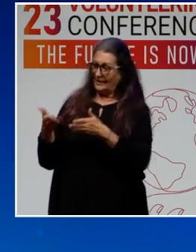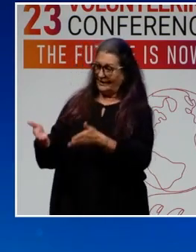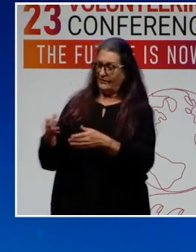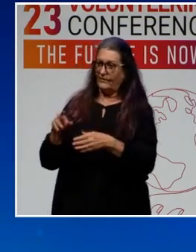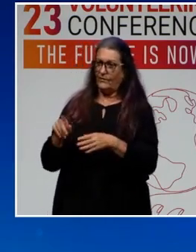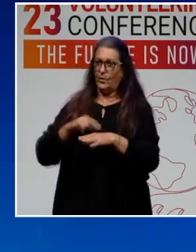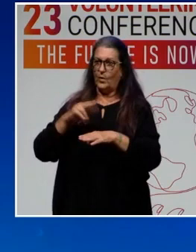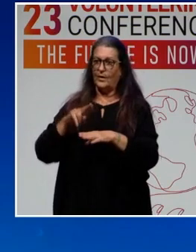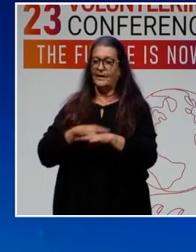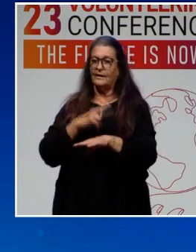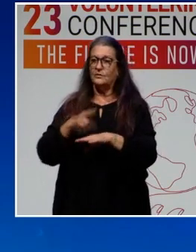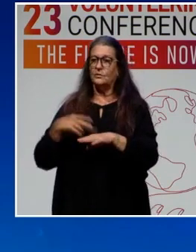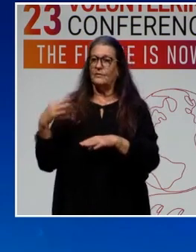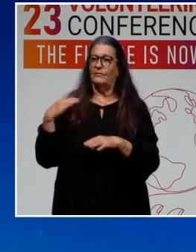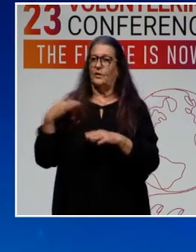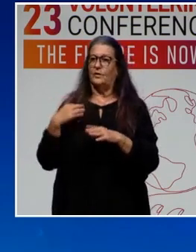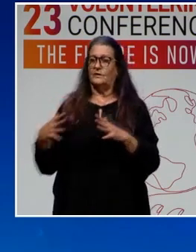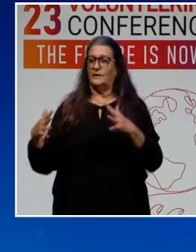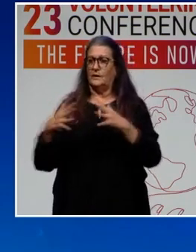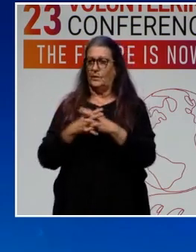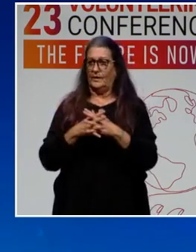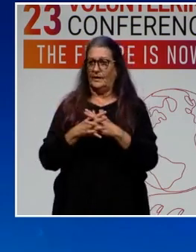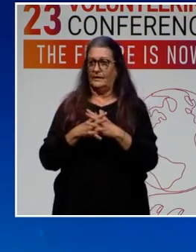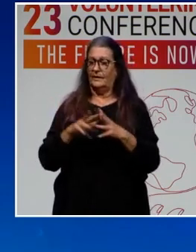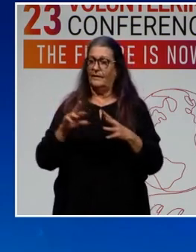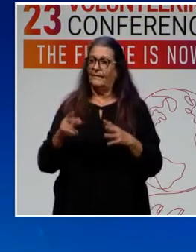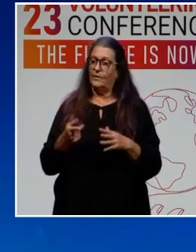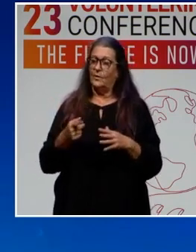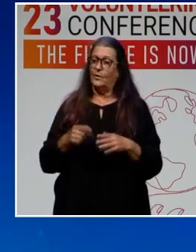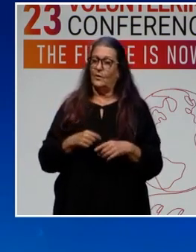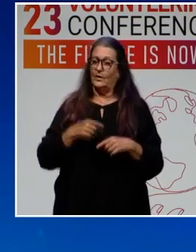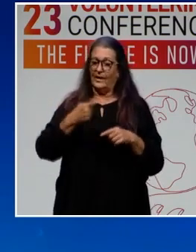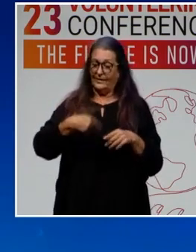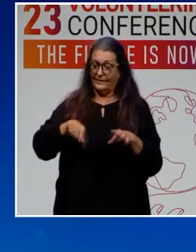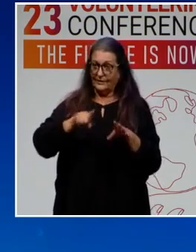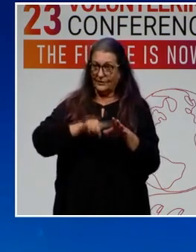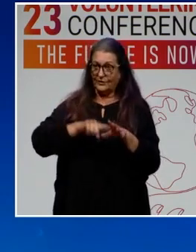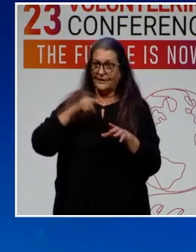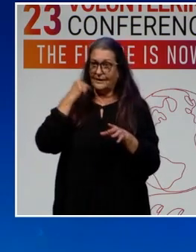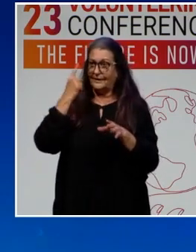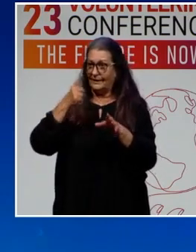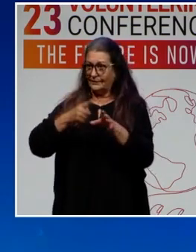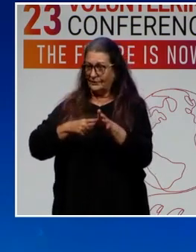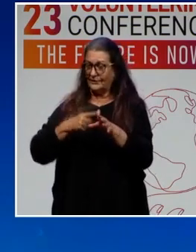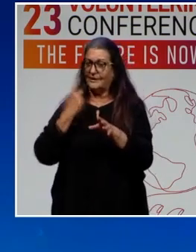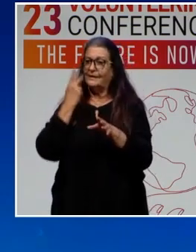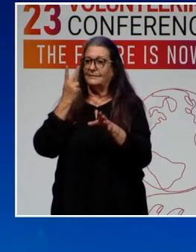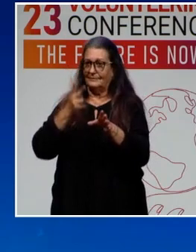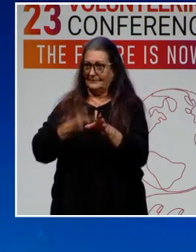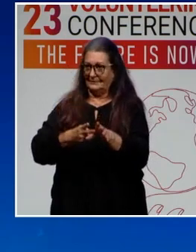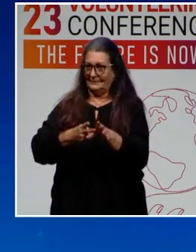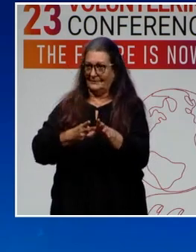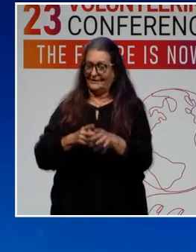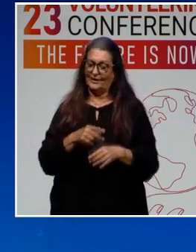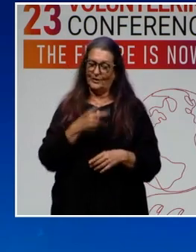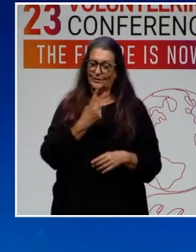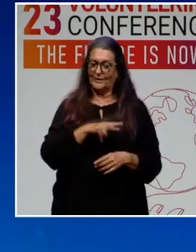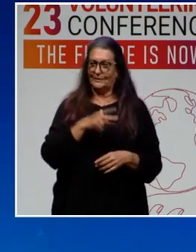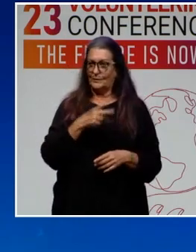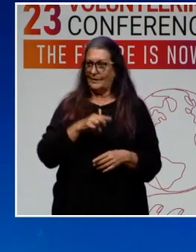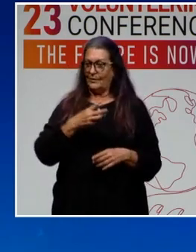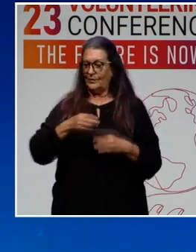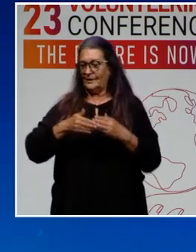2023, 2024 and 2025. These are grants that will make a real difference to our